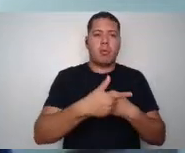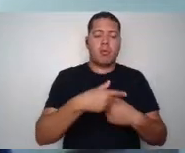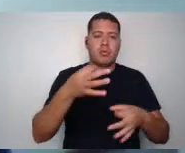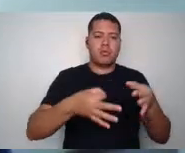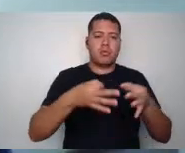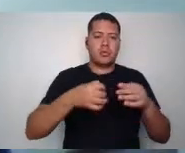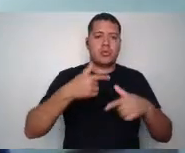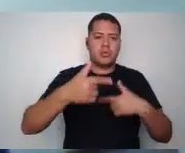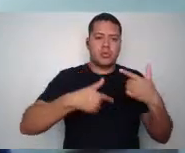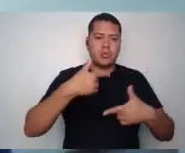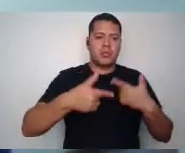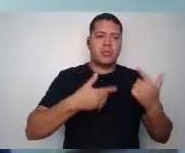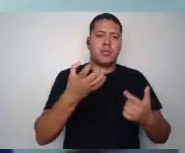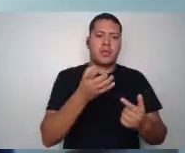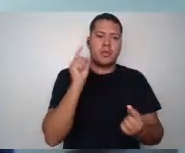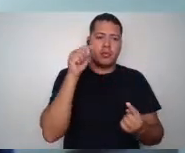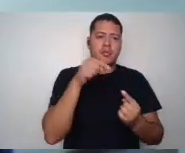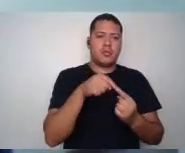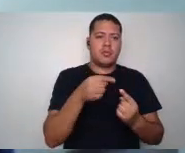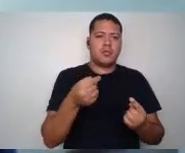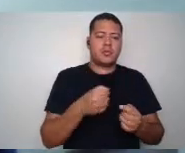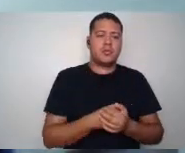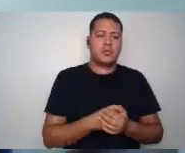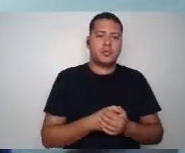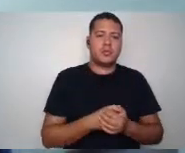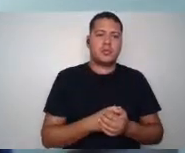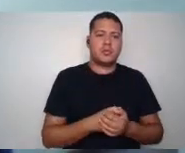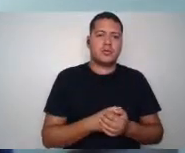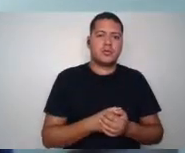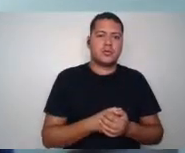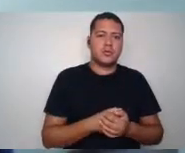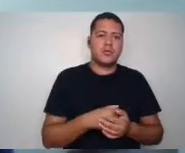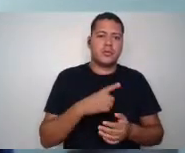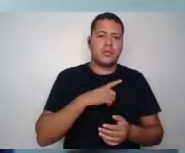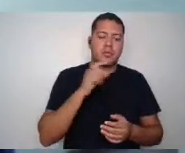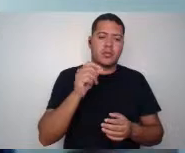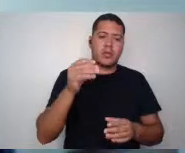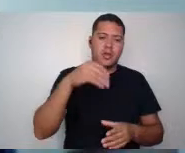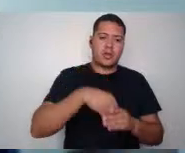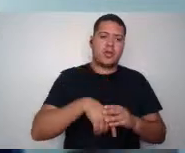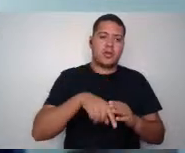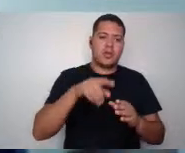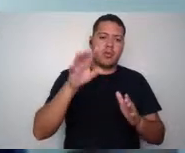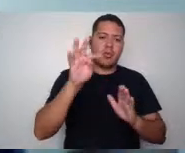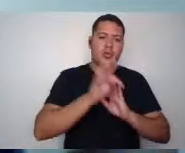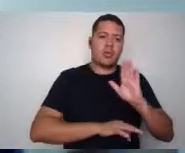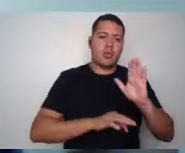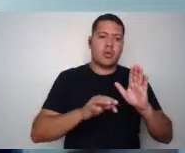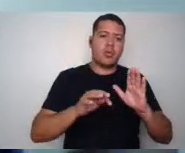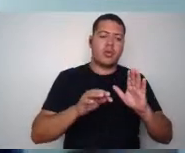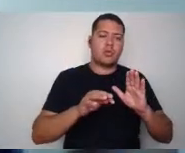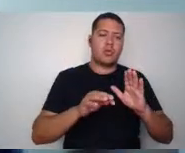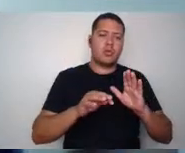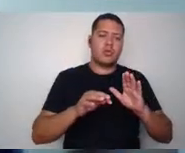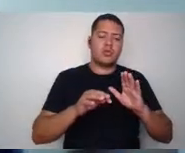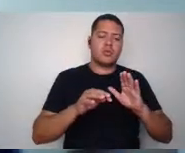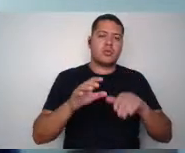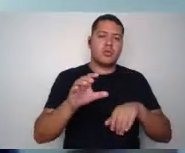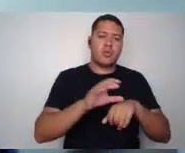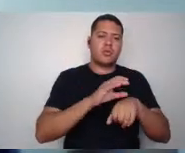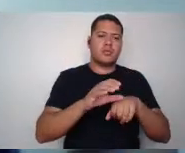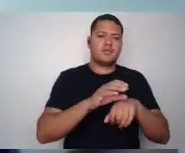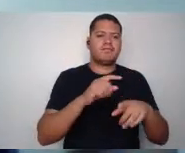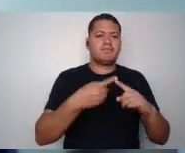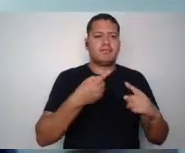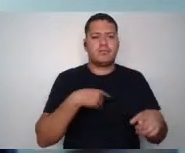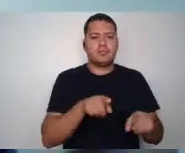the judiciary in search of this objective, which is a Republican objective and goal that